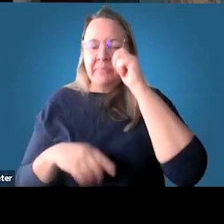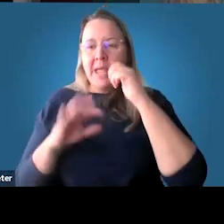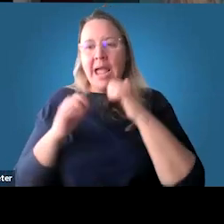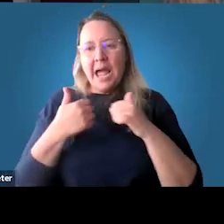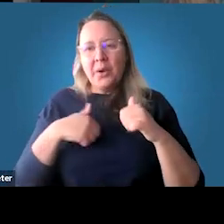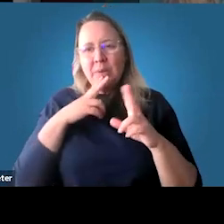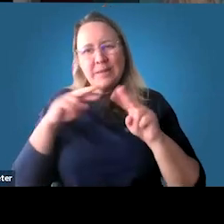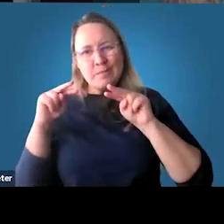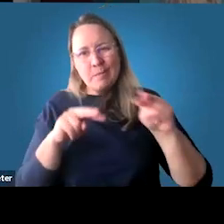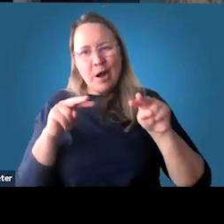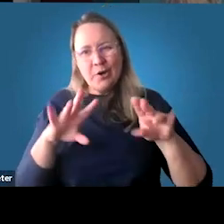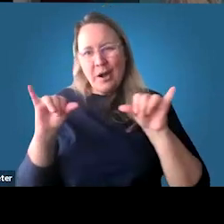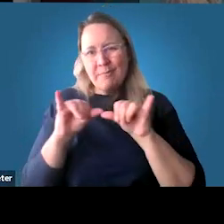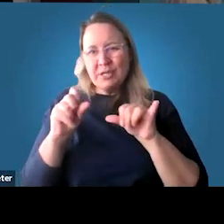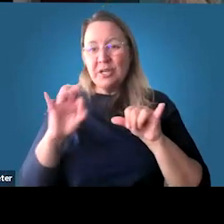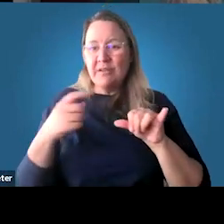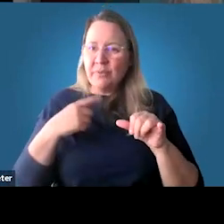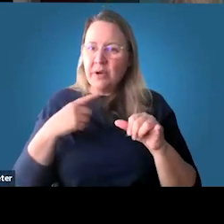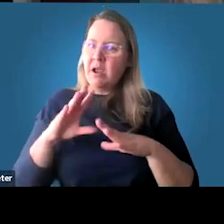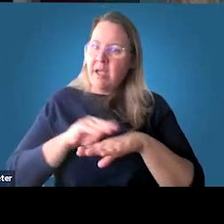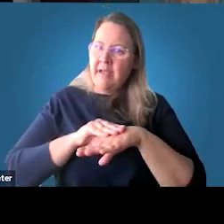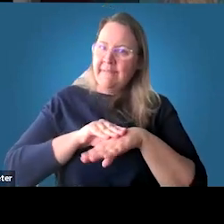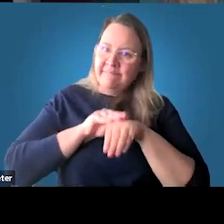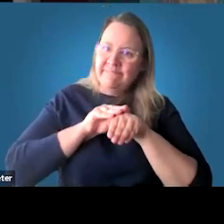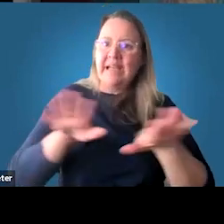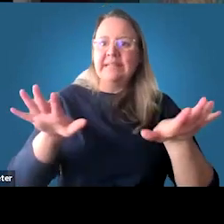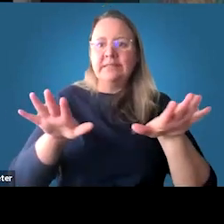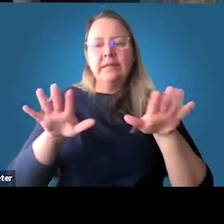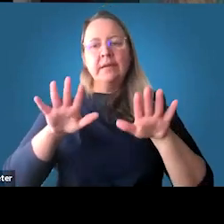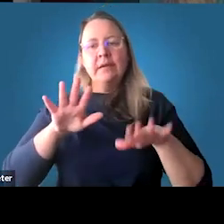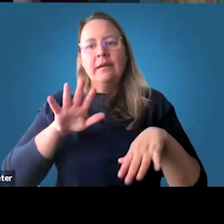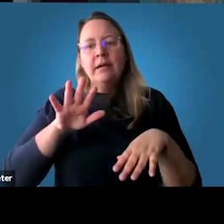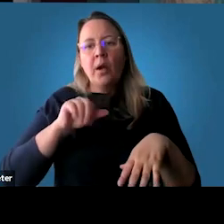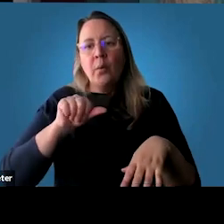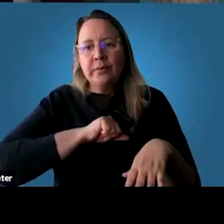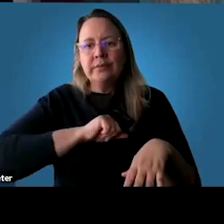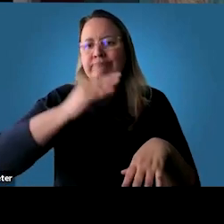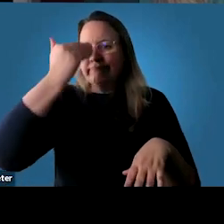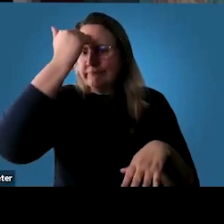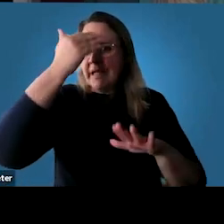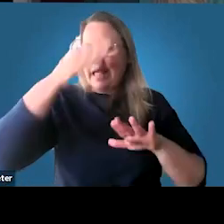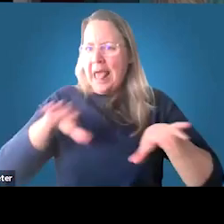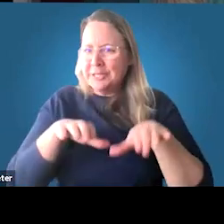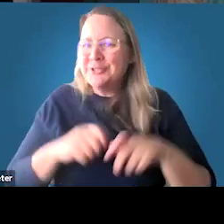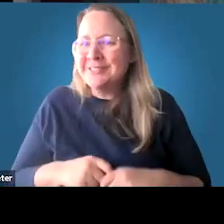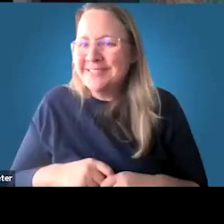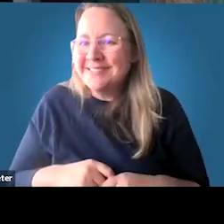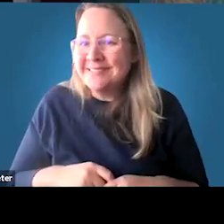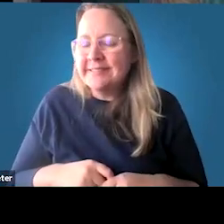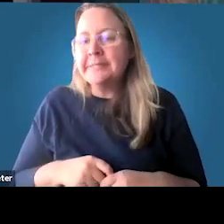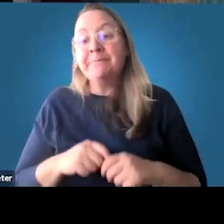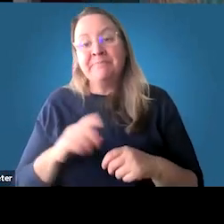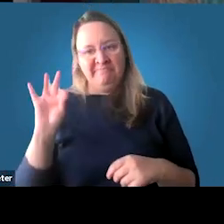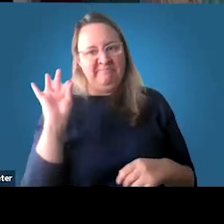will we monitor and measure if we're affecting awareness, attitudes, and actions? Here's an additional